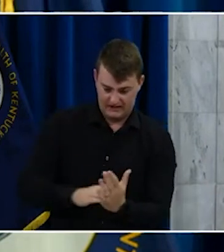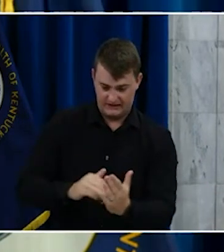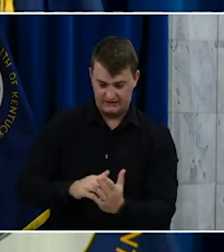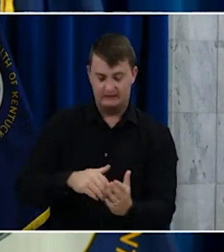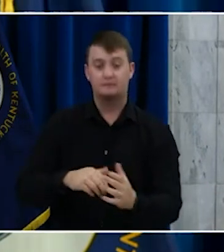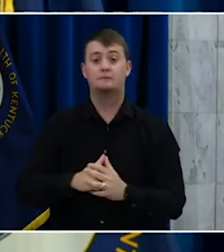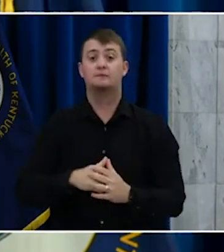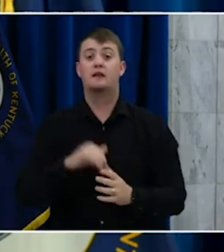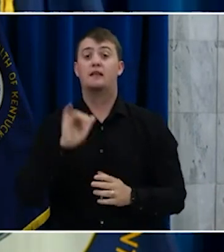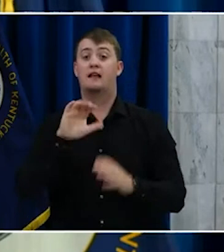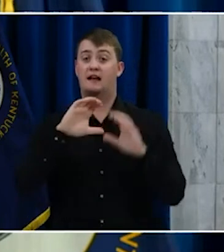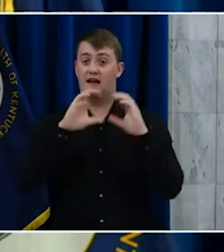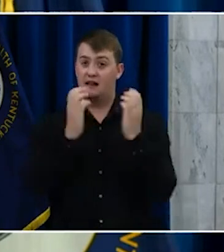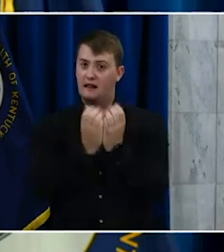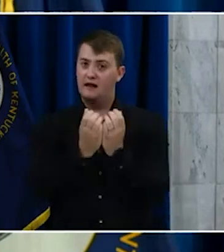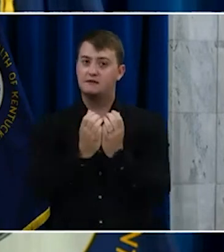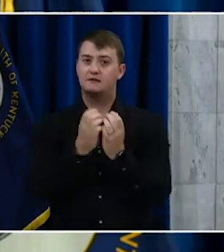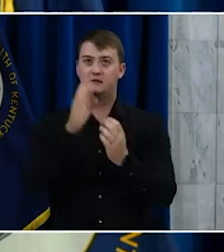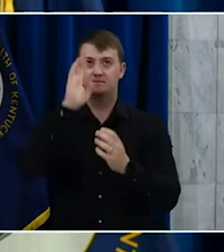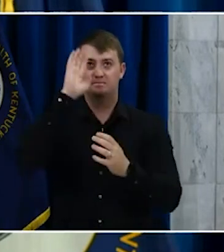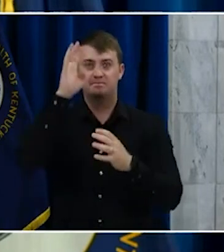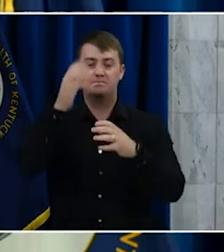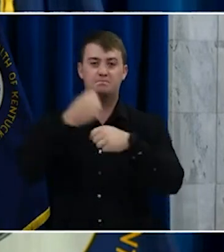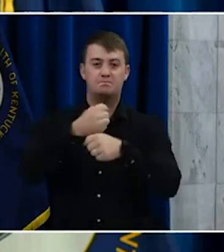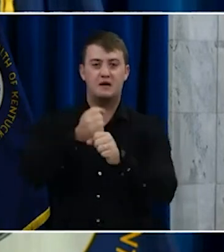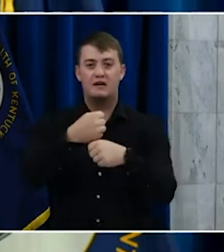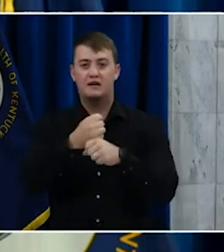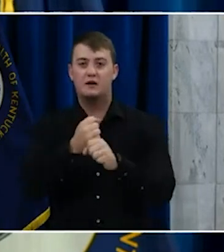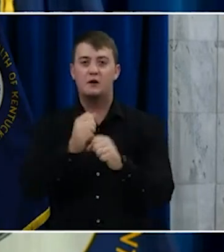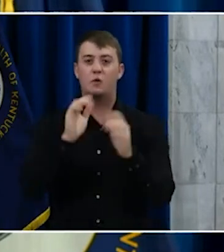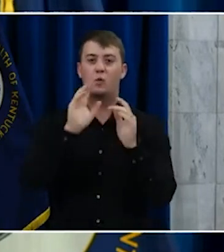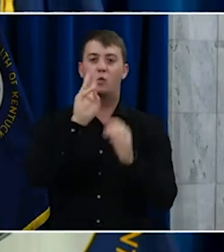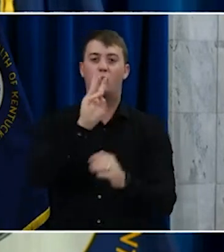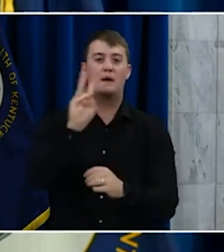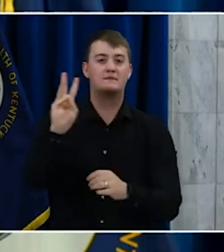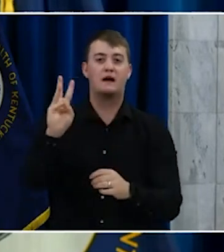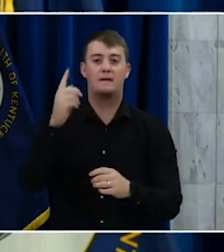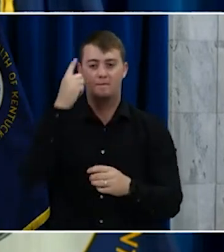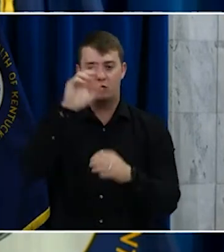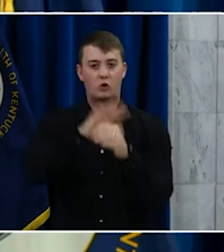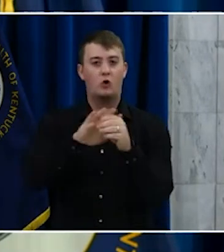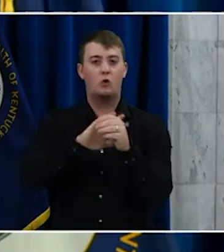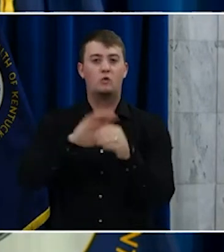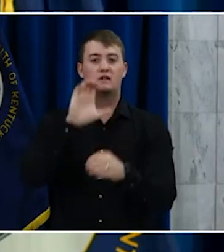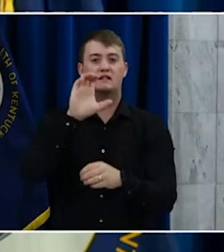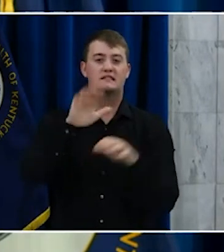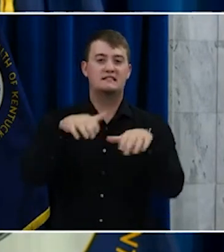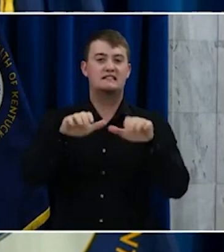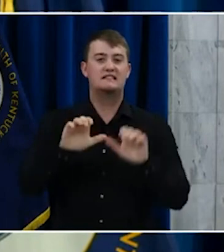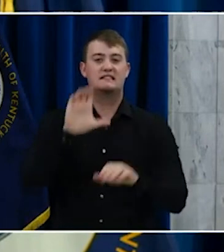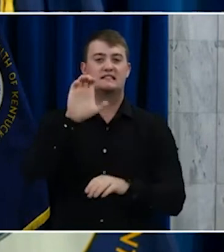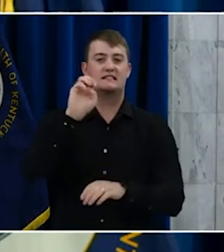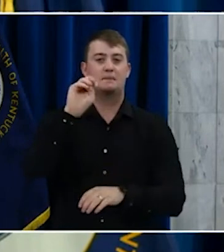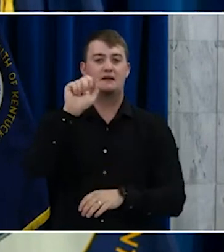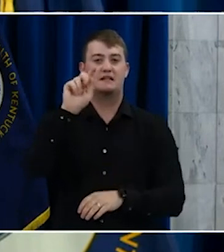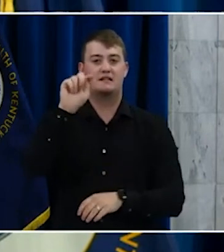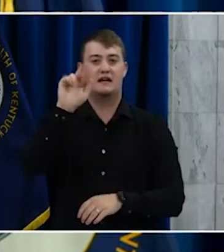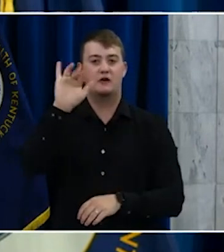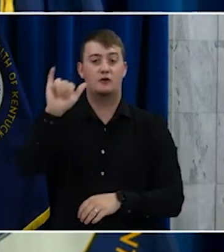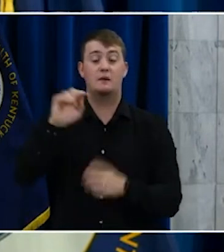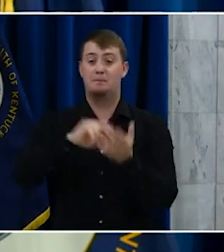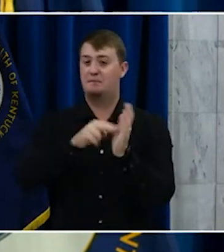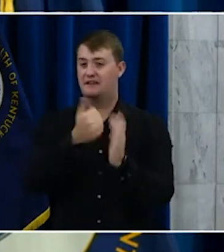class even created a website for a local cemetery so anyone can search